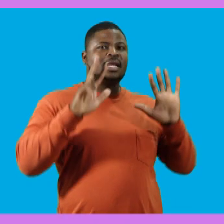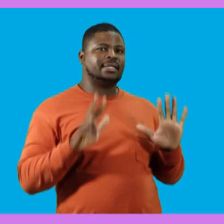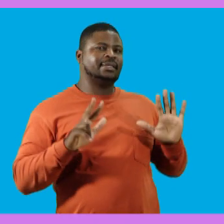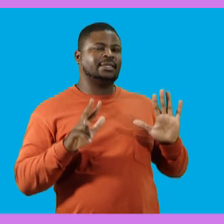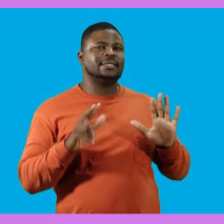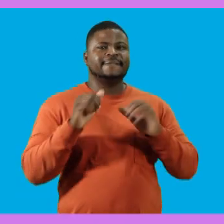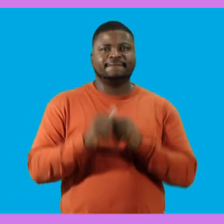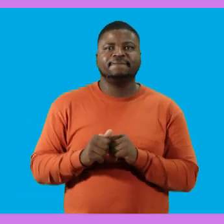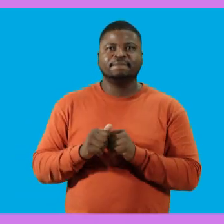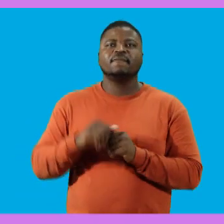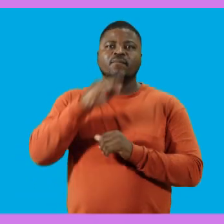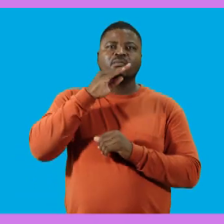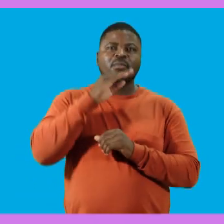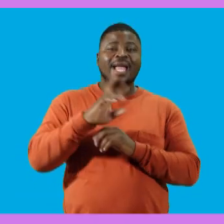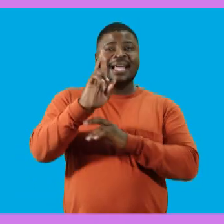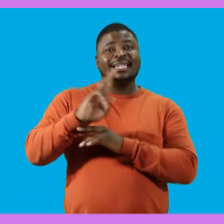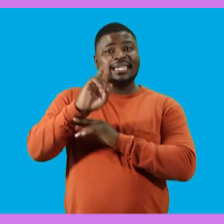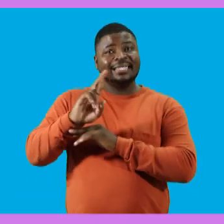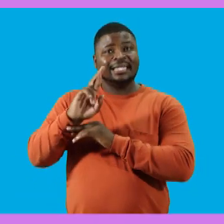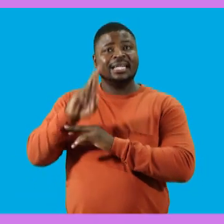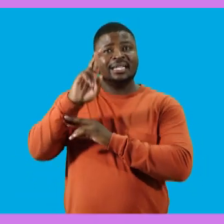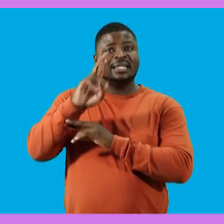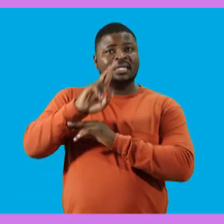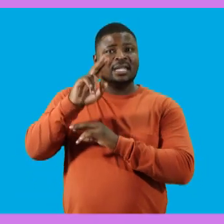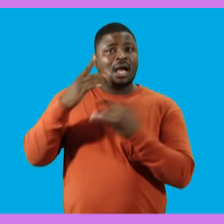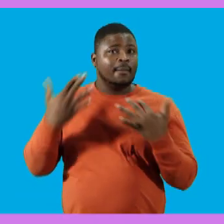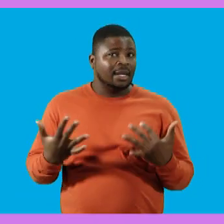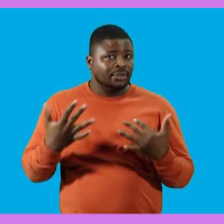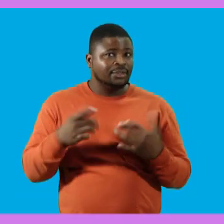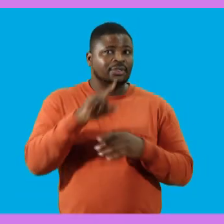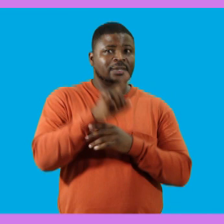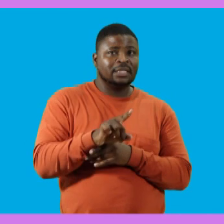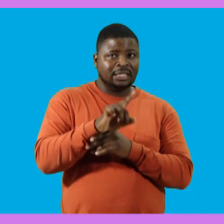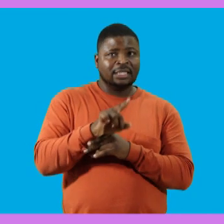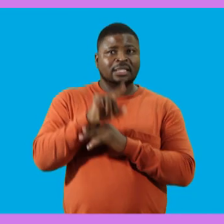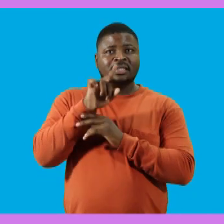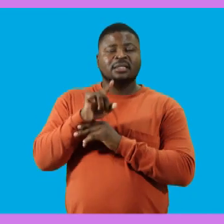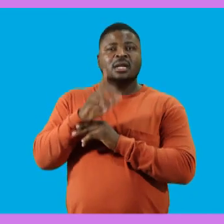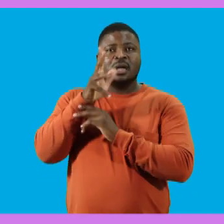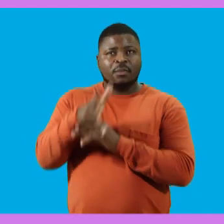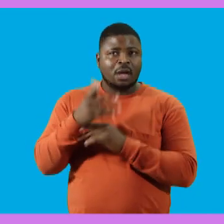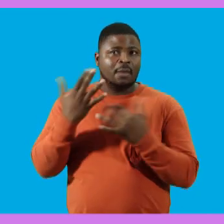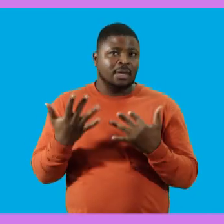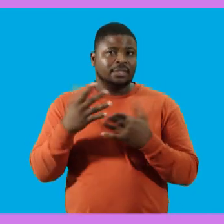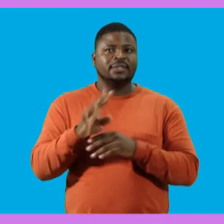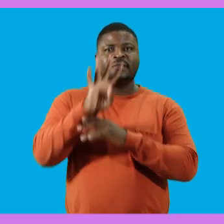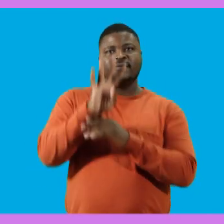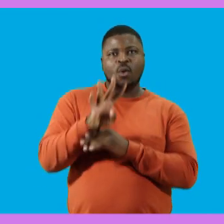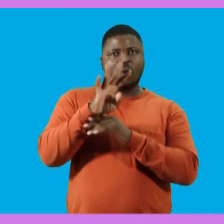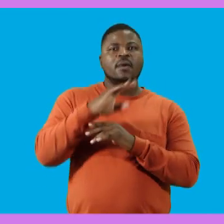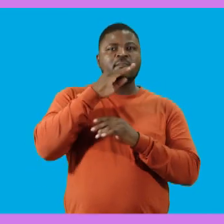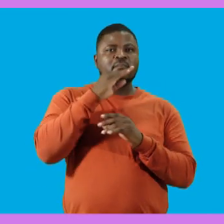So now the radius is going to be half of the diameter, so that is then